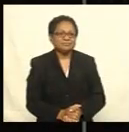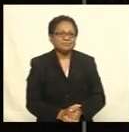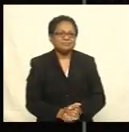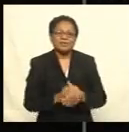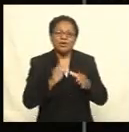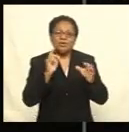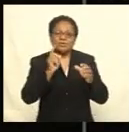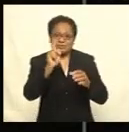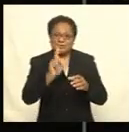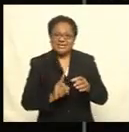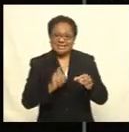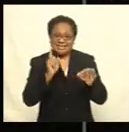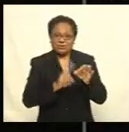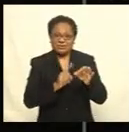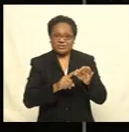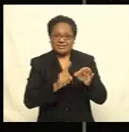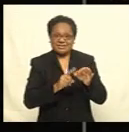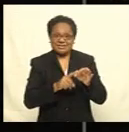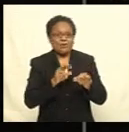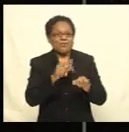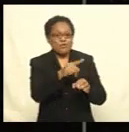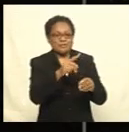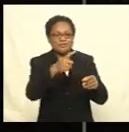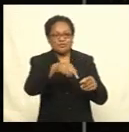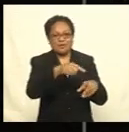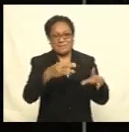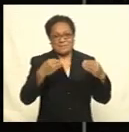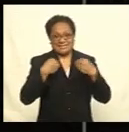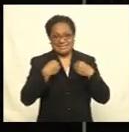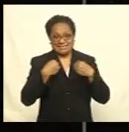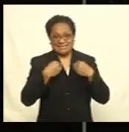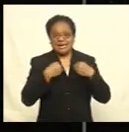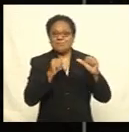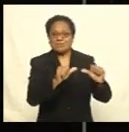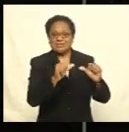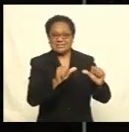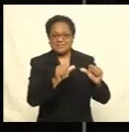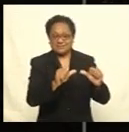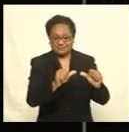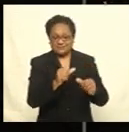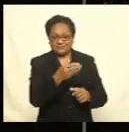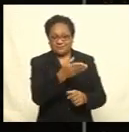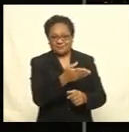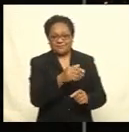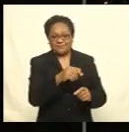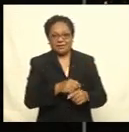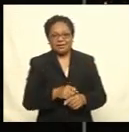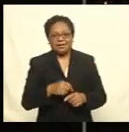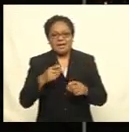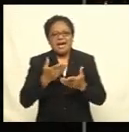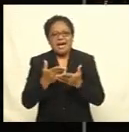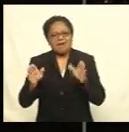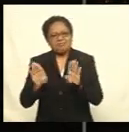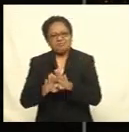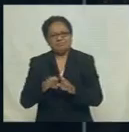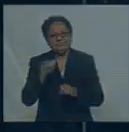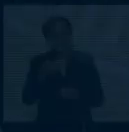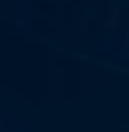And tonight, FBC News speaks with Suva Retailers Association President Jitesh Patel about the impacts of the lockdown.